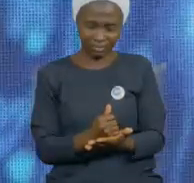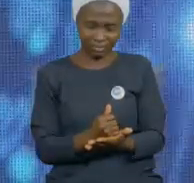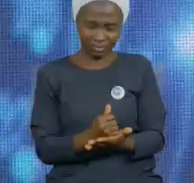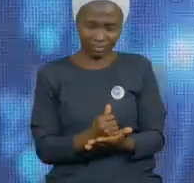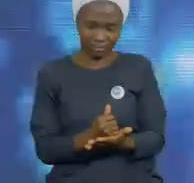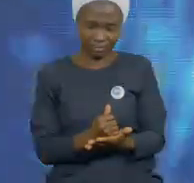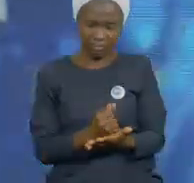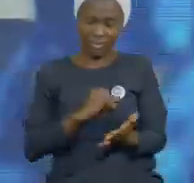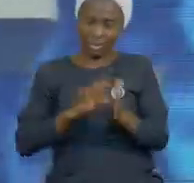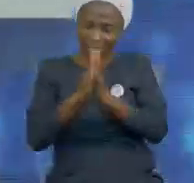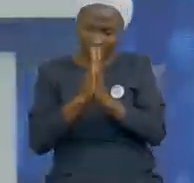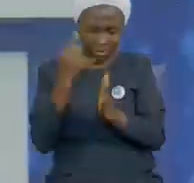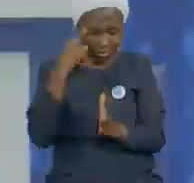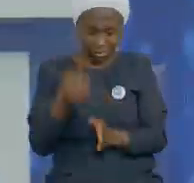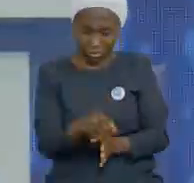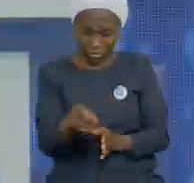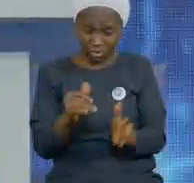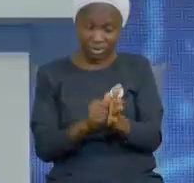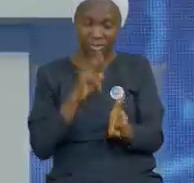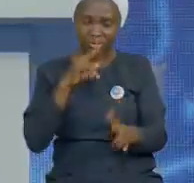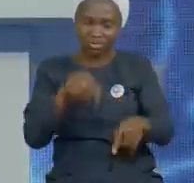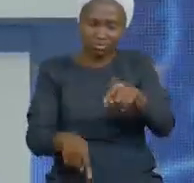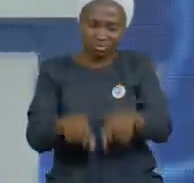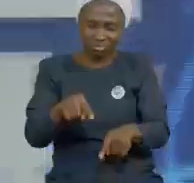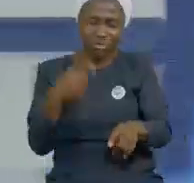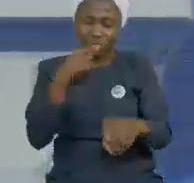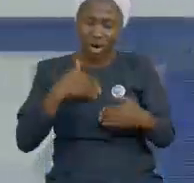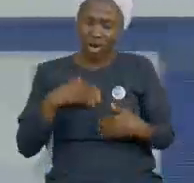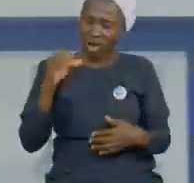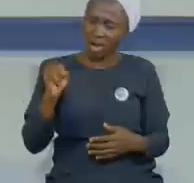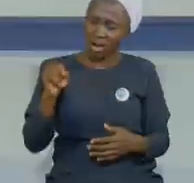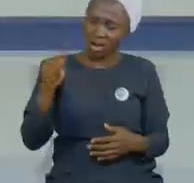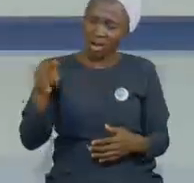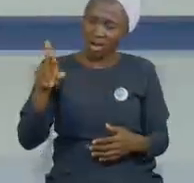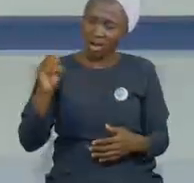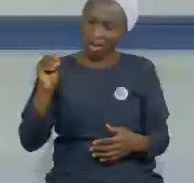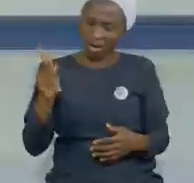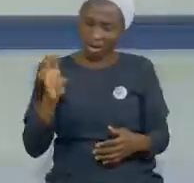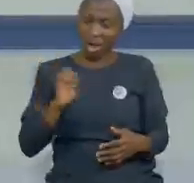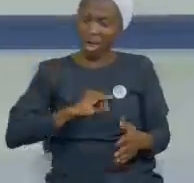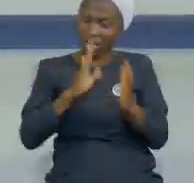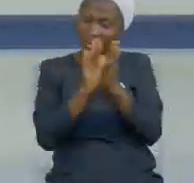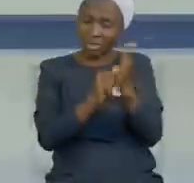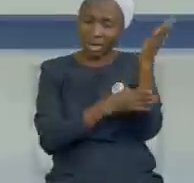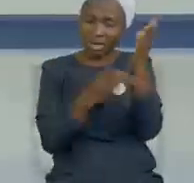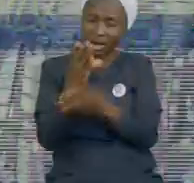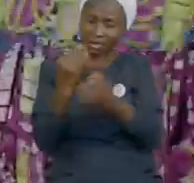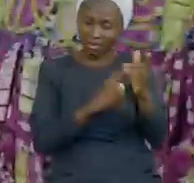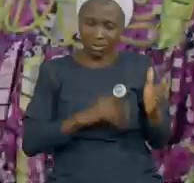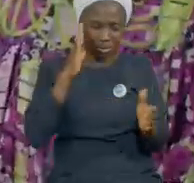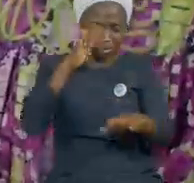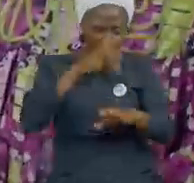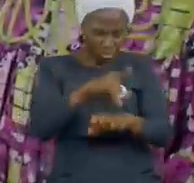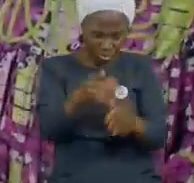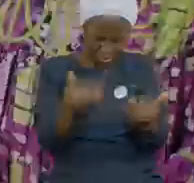I pray for those who are paralyzed, those who have stroke. I pray that the hand of the Lord will touch you, not stroke. Come out in Jesus'